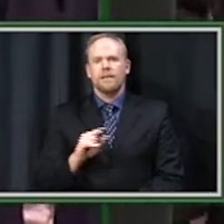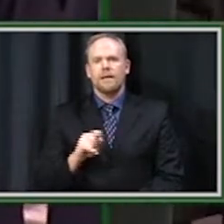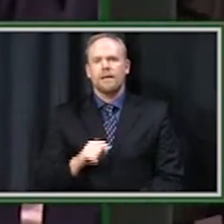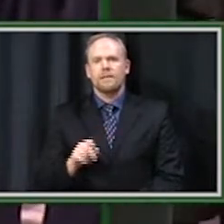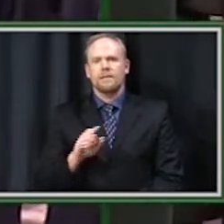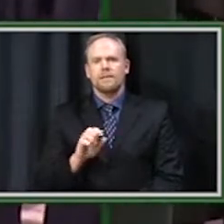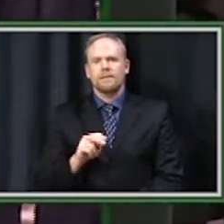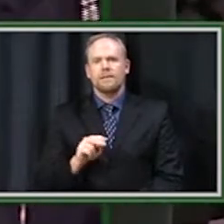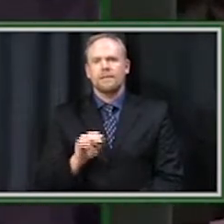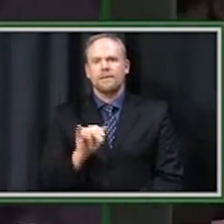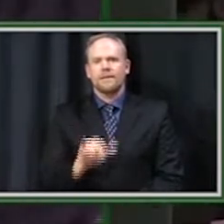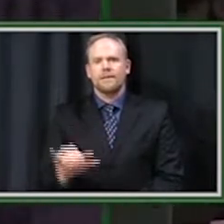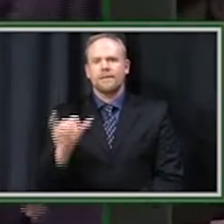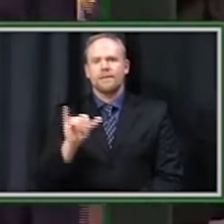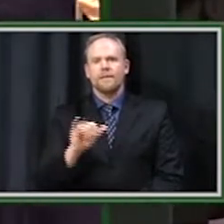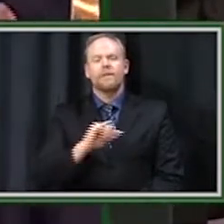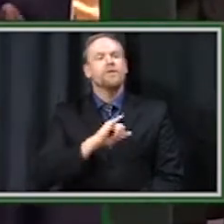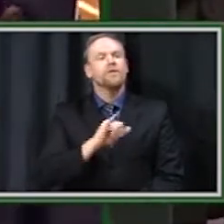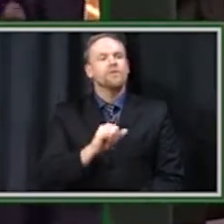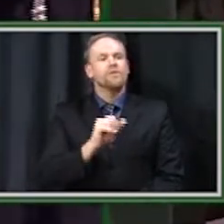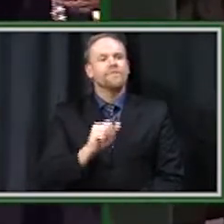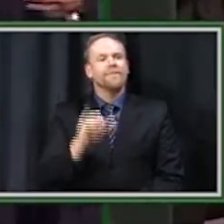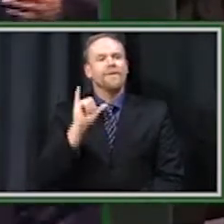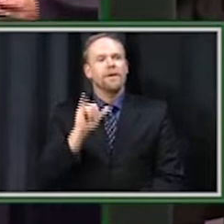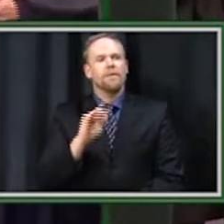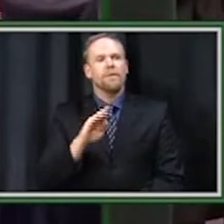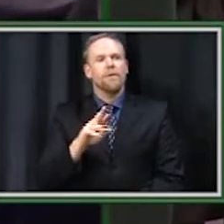Jake Brooks.